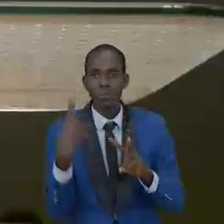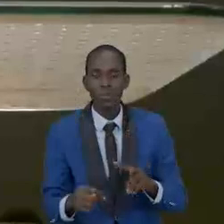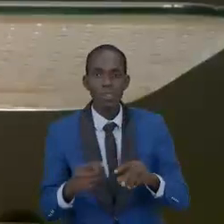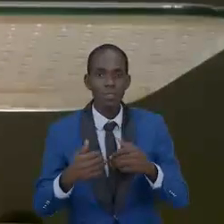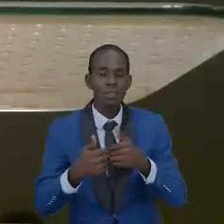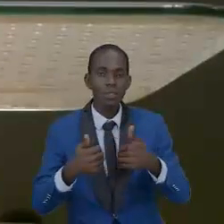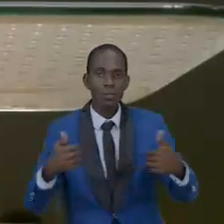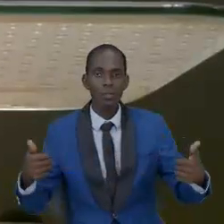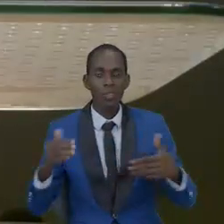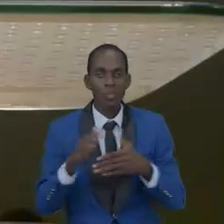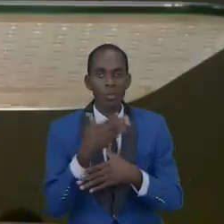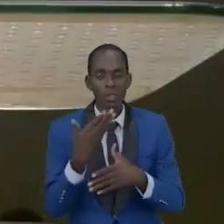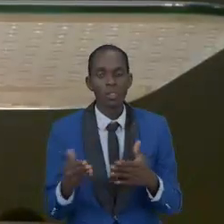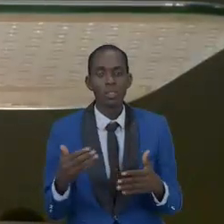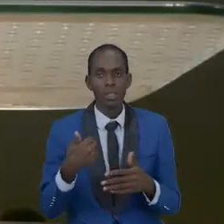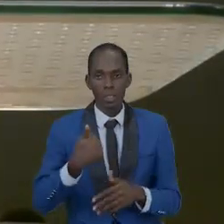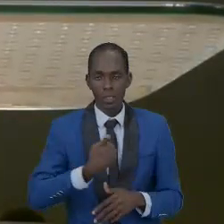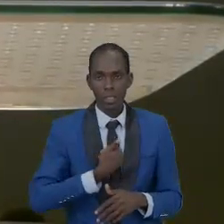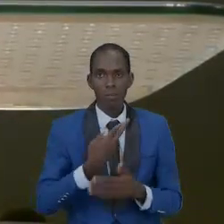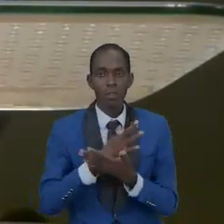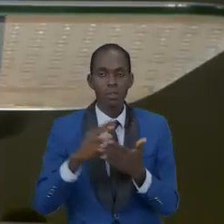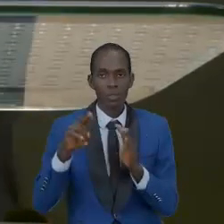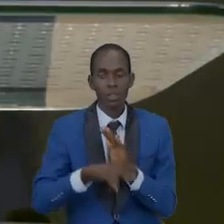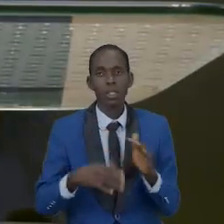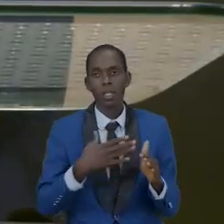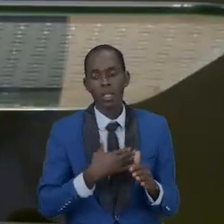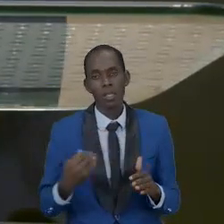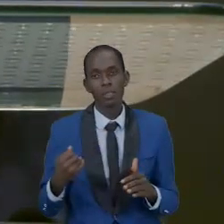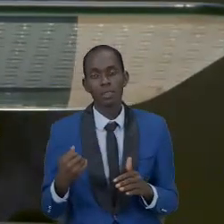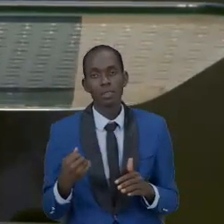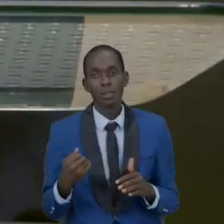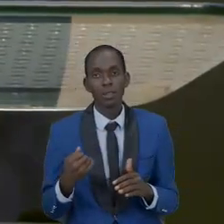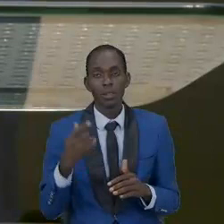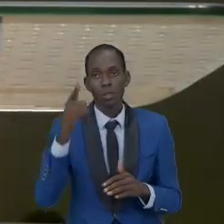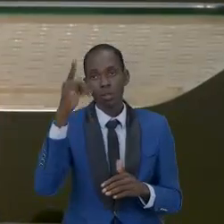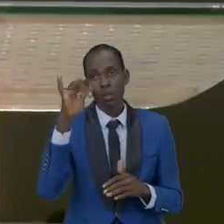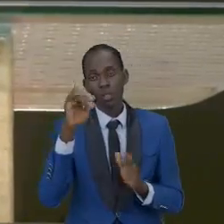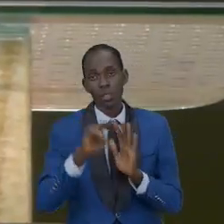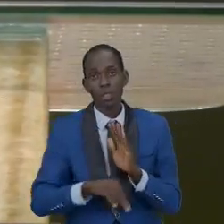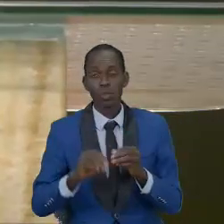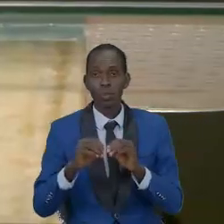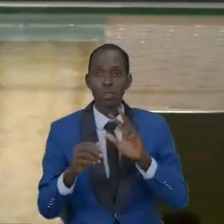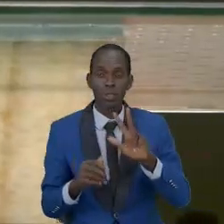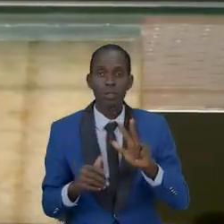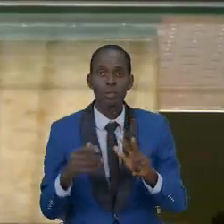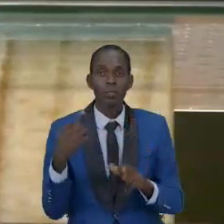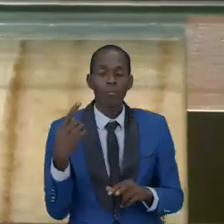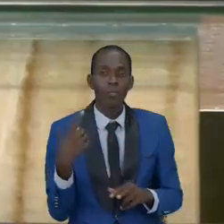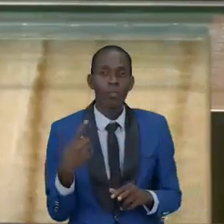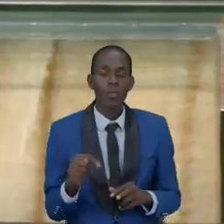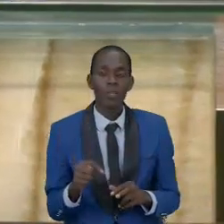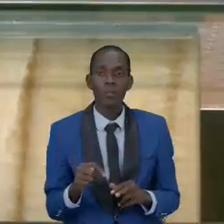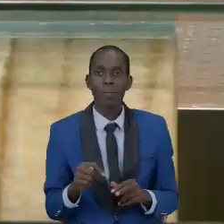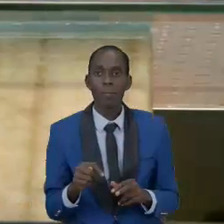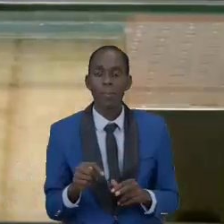self-righteousness and true godliness. Number three, the goal for the self-righteous